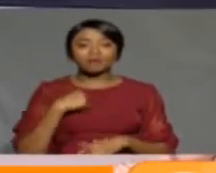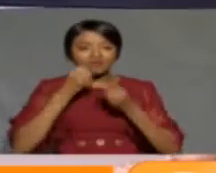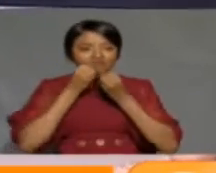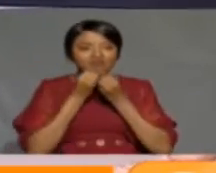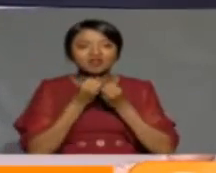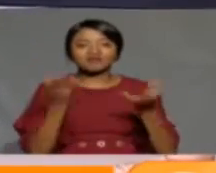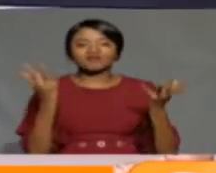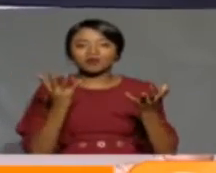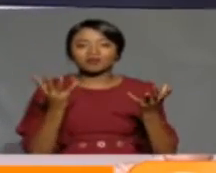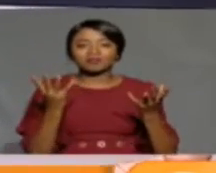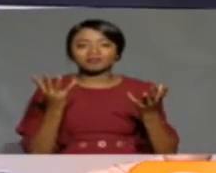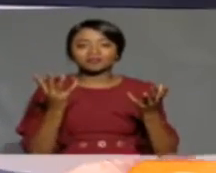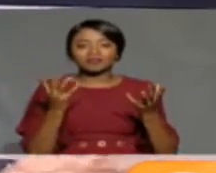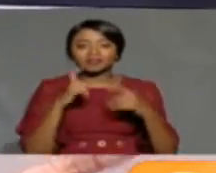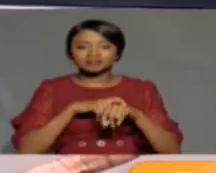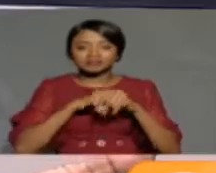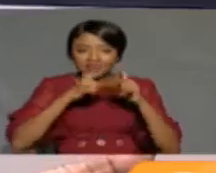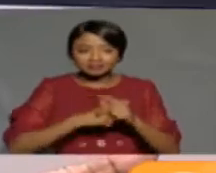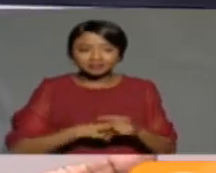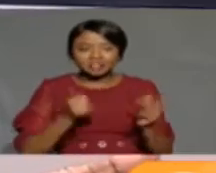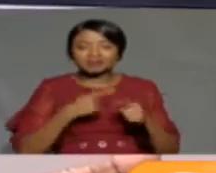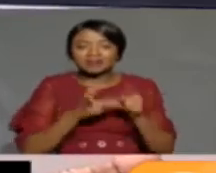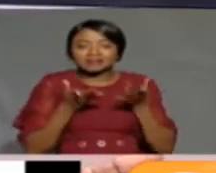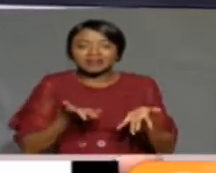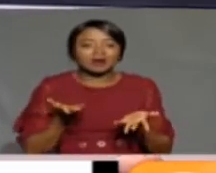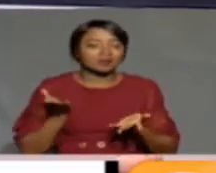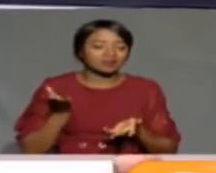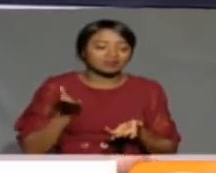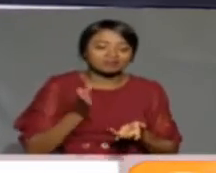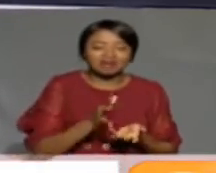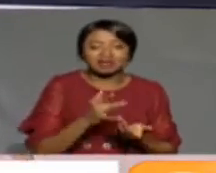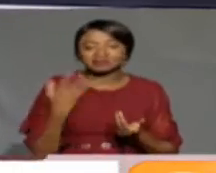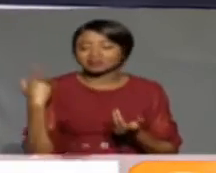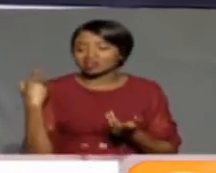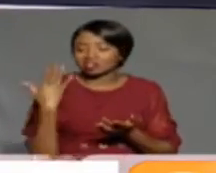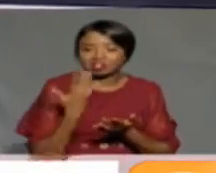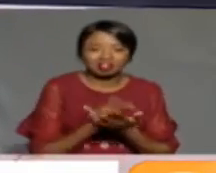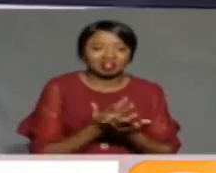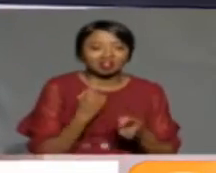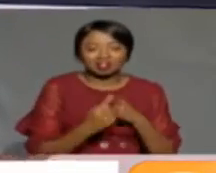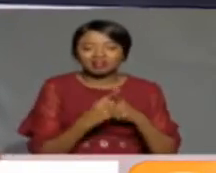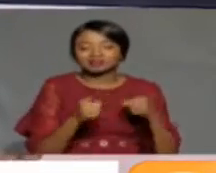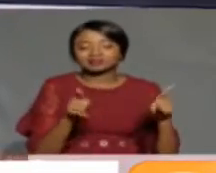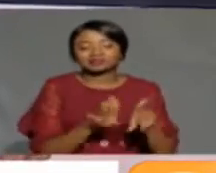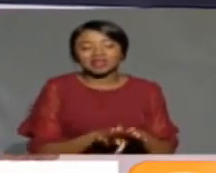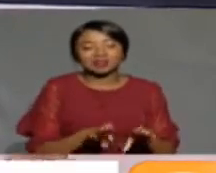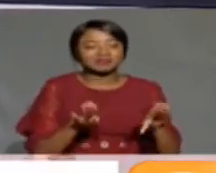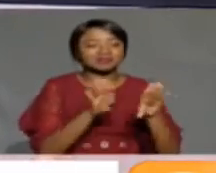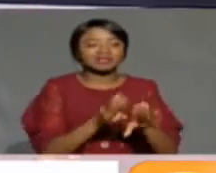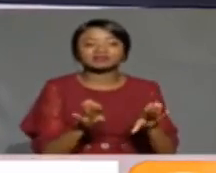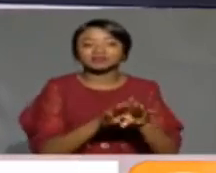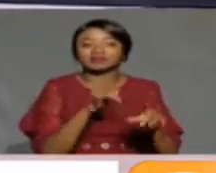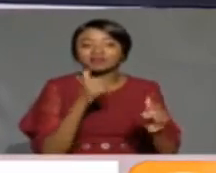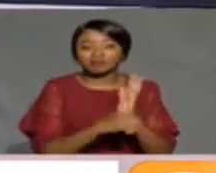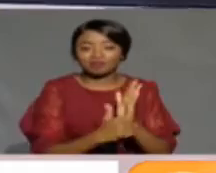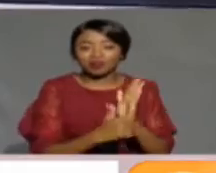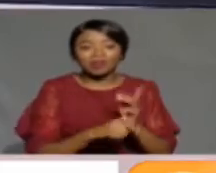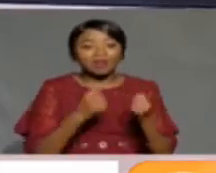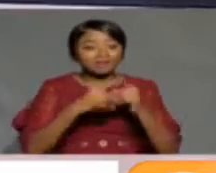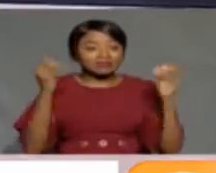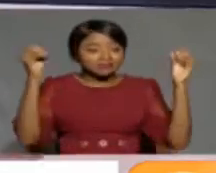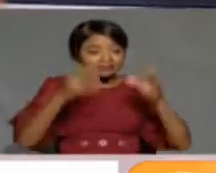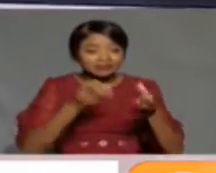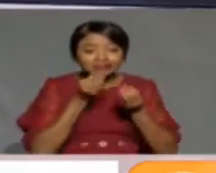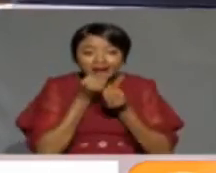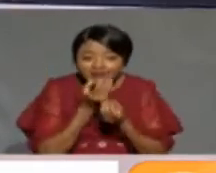on Mau even from inception. Mm-hmm. And here we are many years thereafter. And I believe that we have made it very clear. And then it